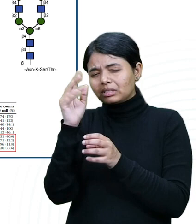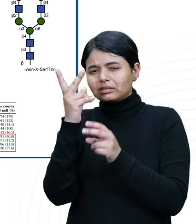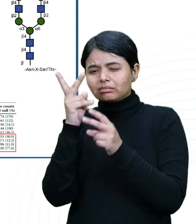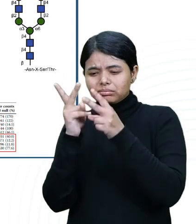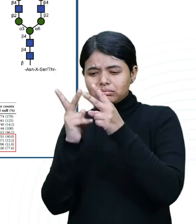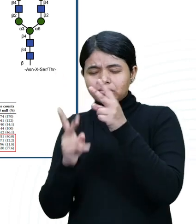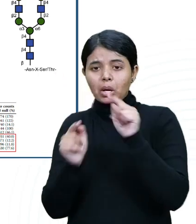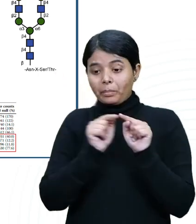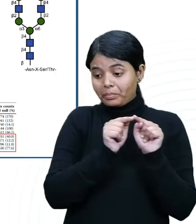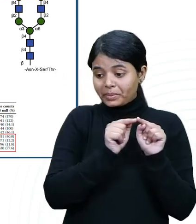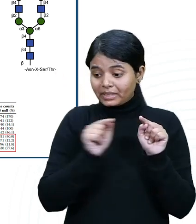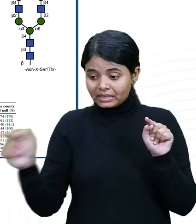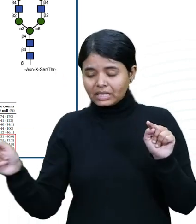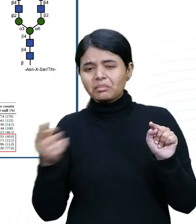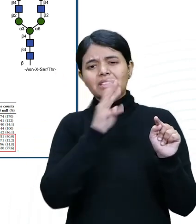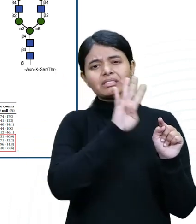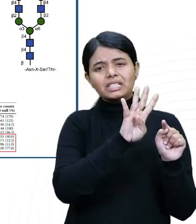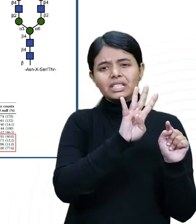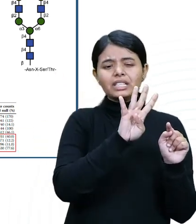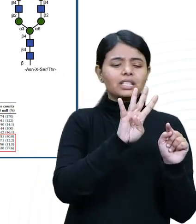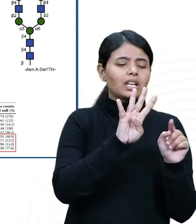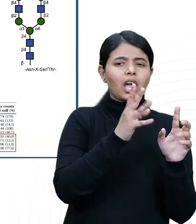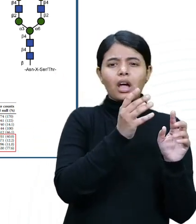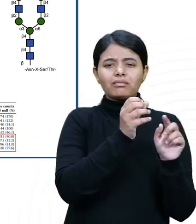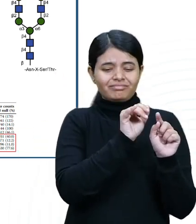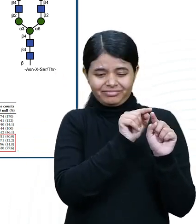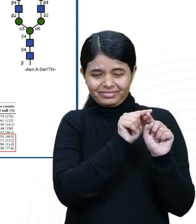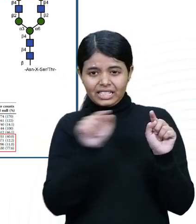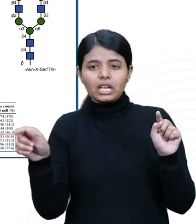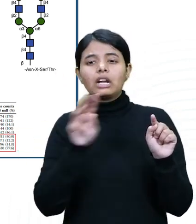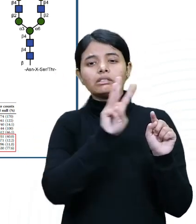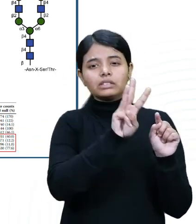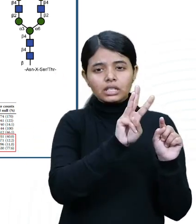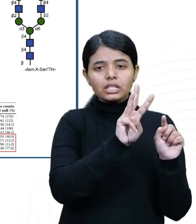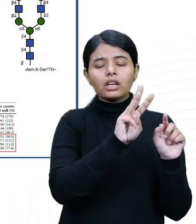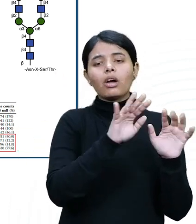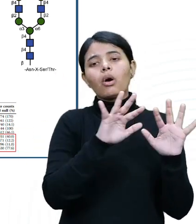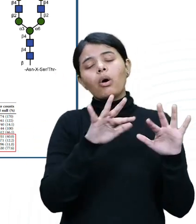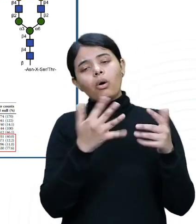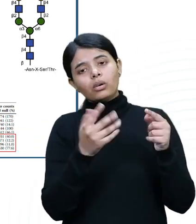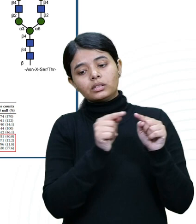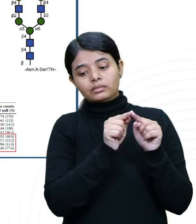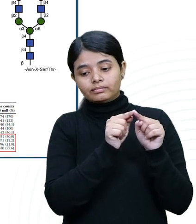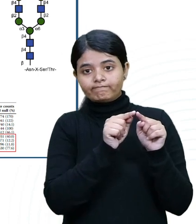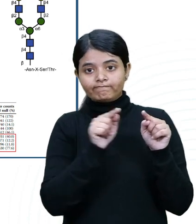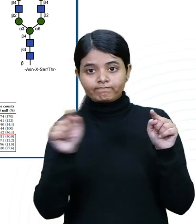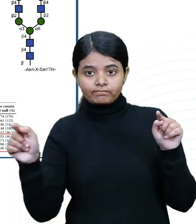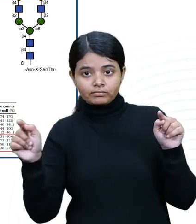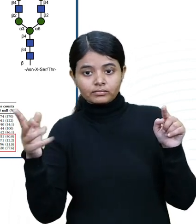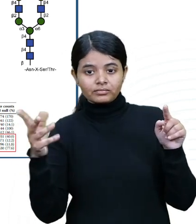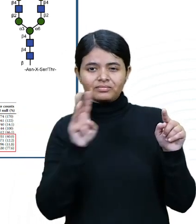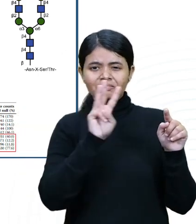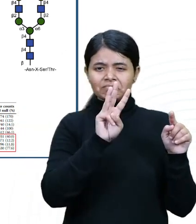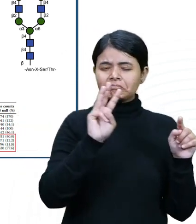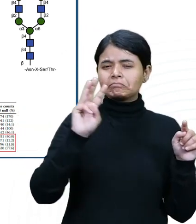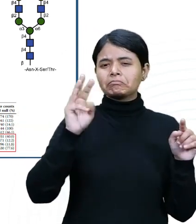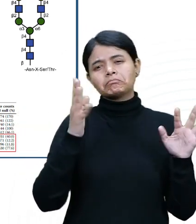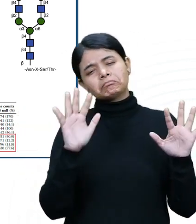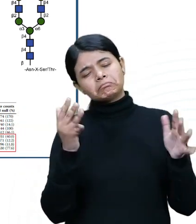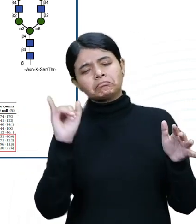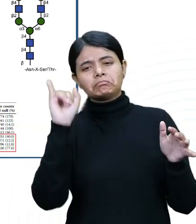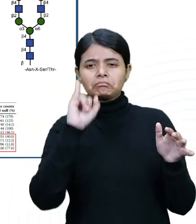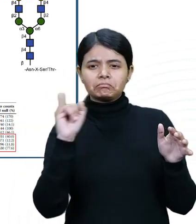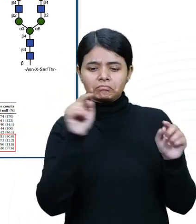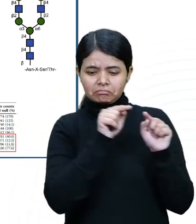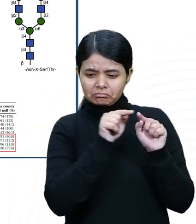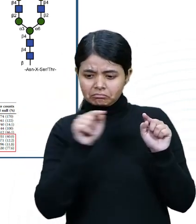that in compared to the wild type in the TBGT10 double knockout, we had less of